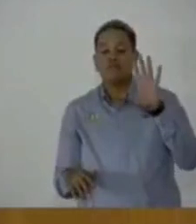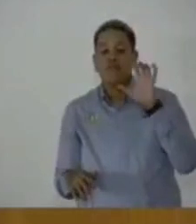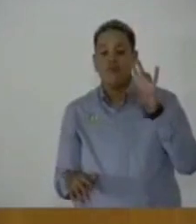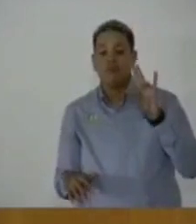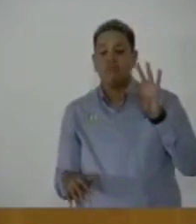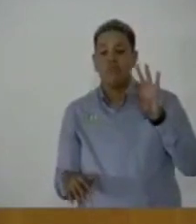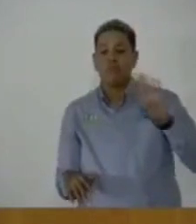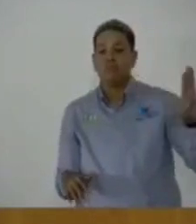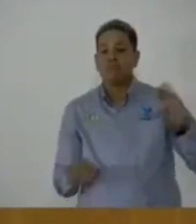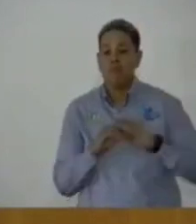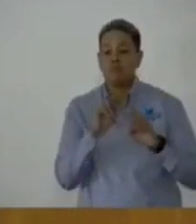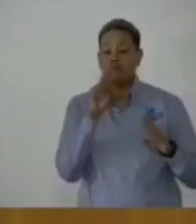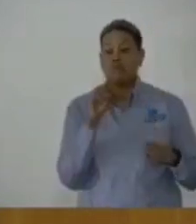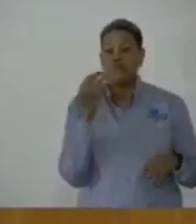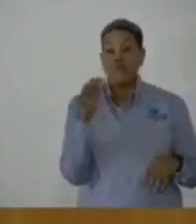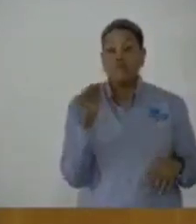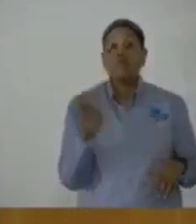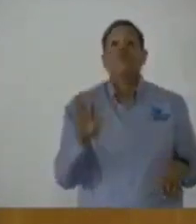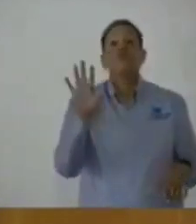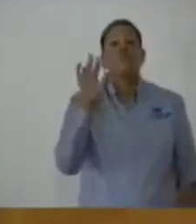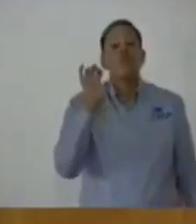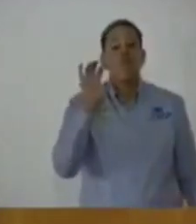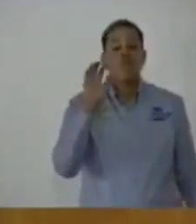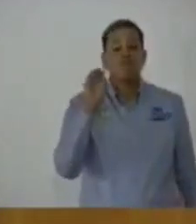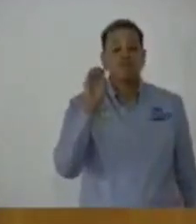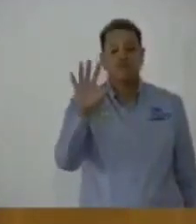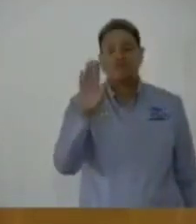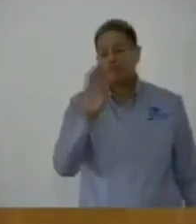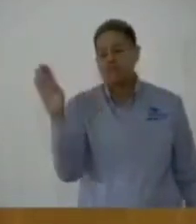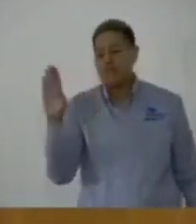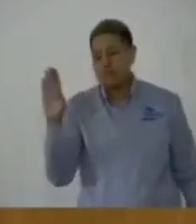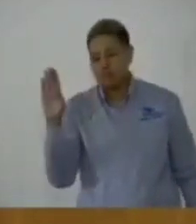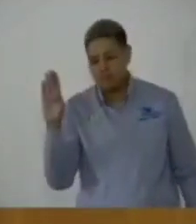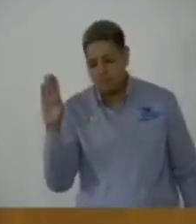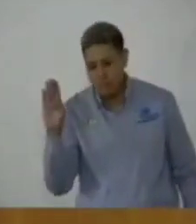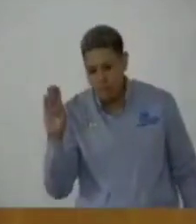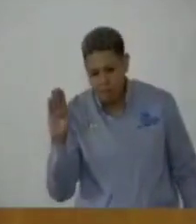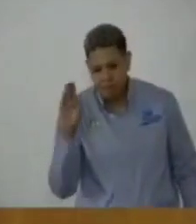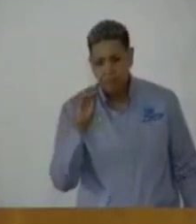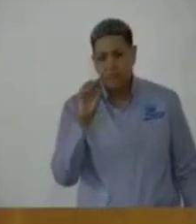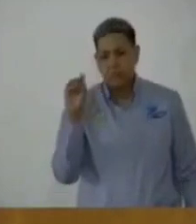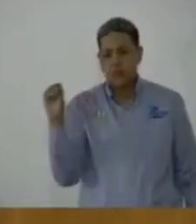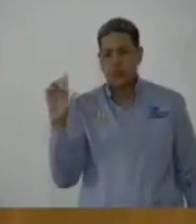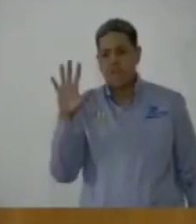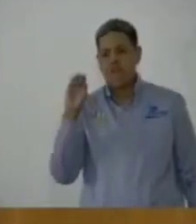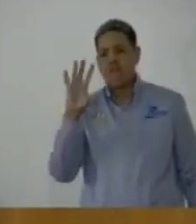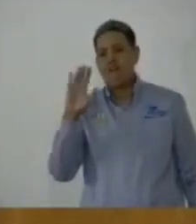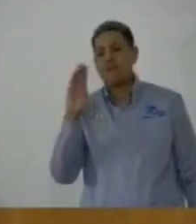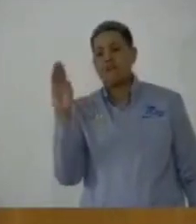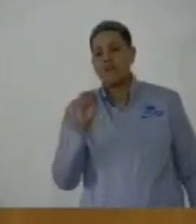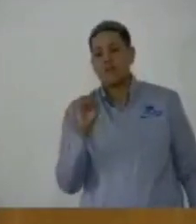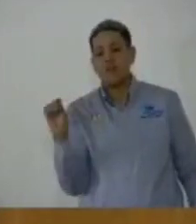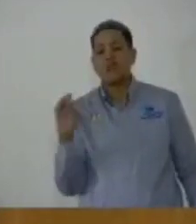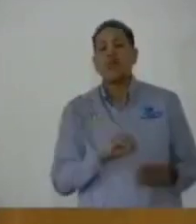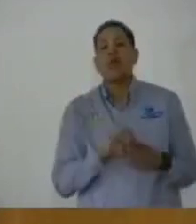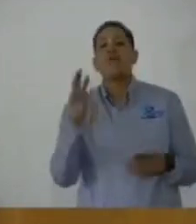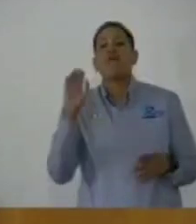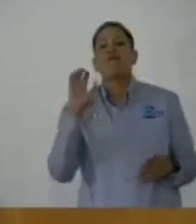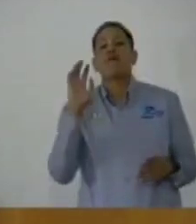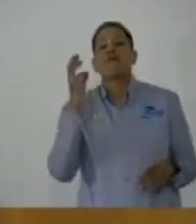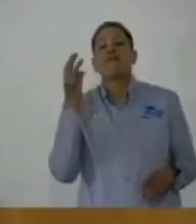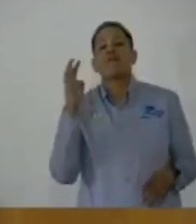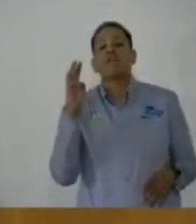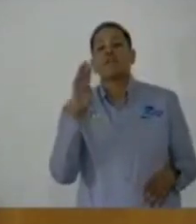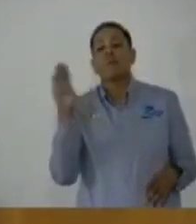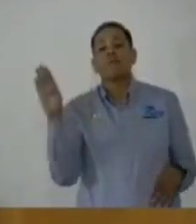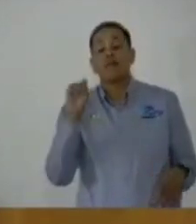in 2019, 505 billion in 2020, 616